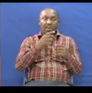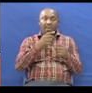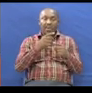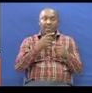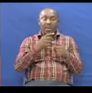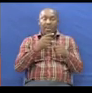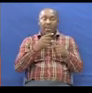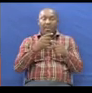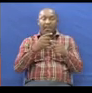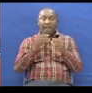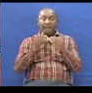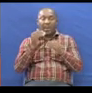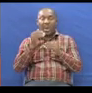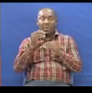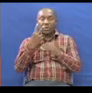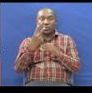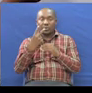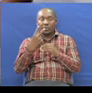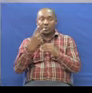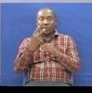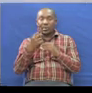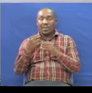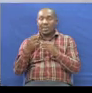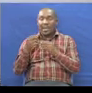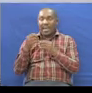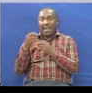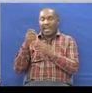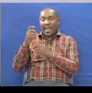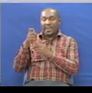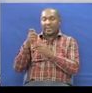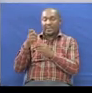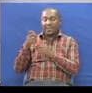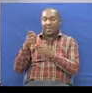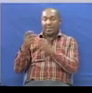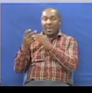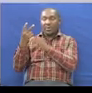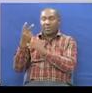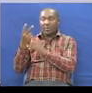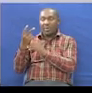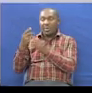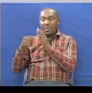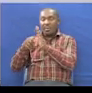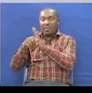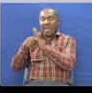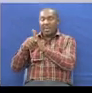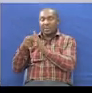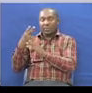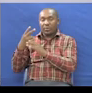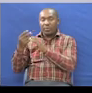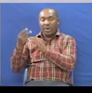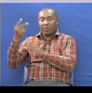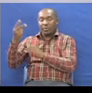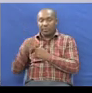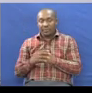x power 2 minus 2 power 2 is equal to 0. Upon writing this with a single exponent, this has got